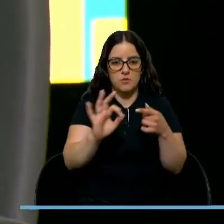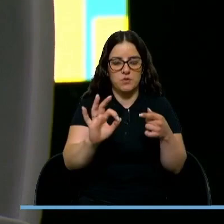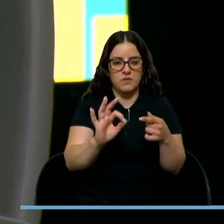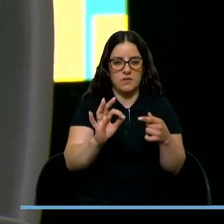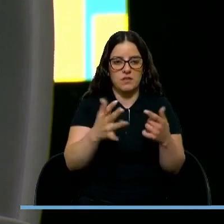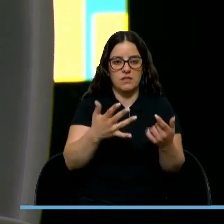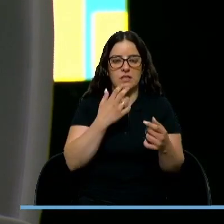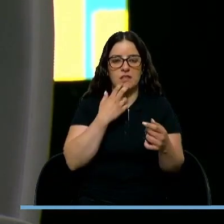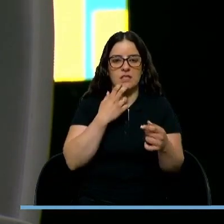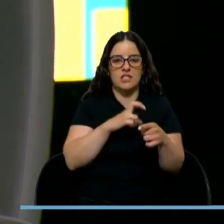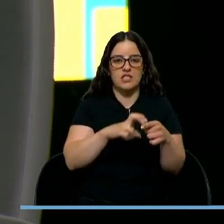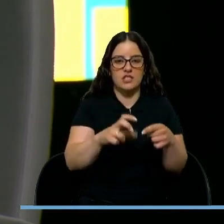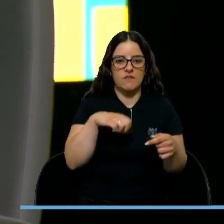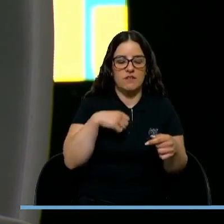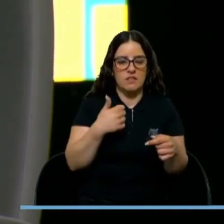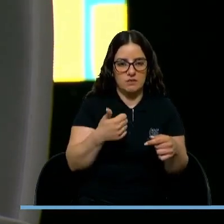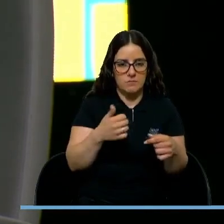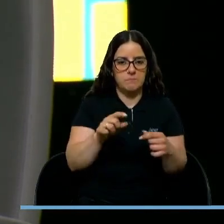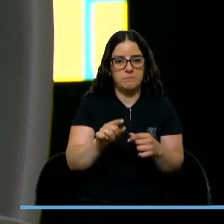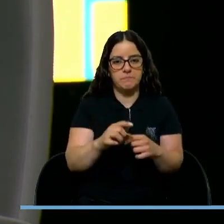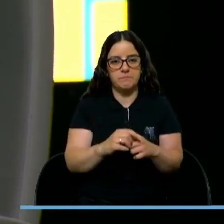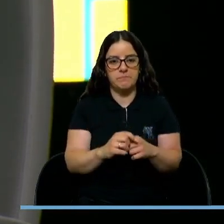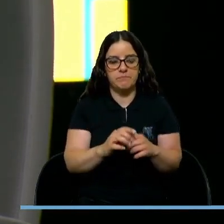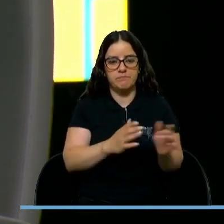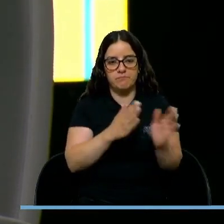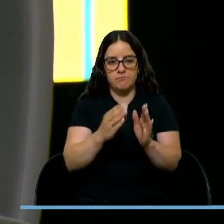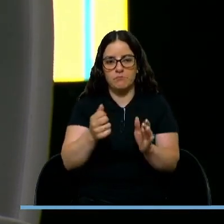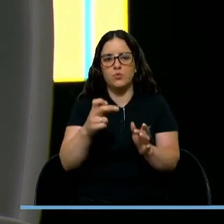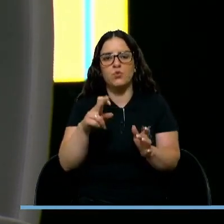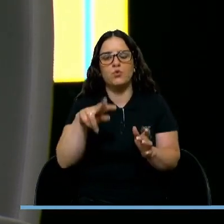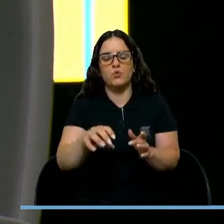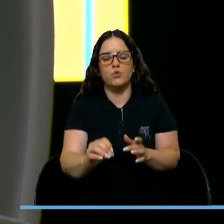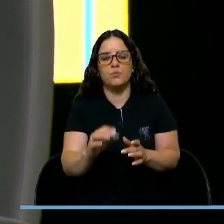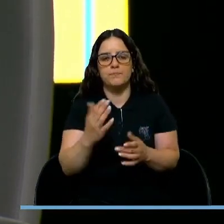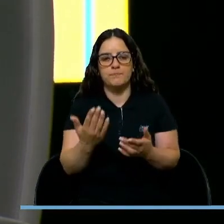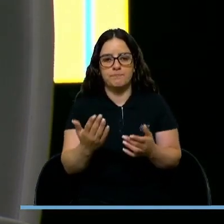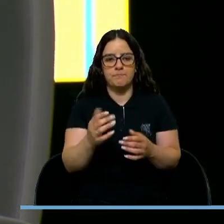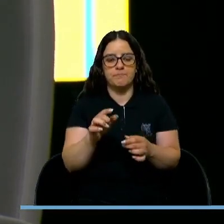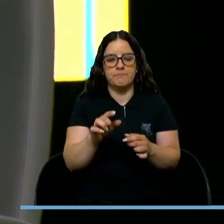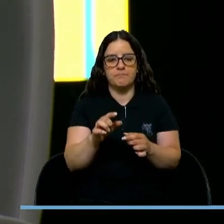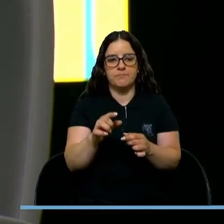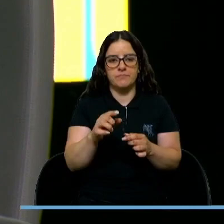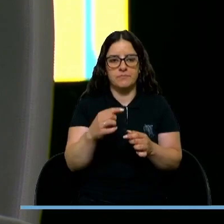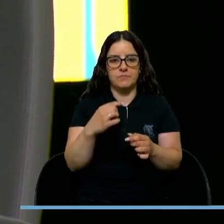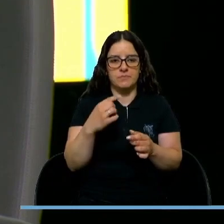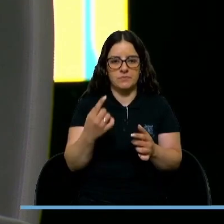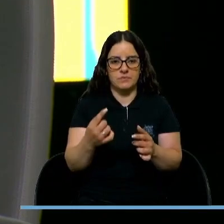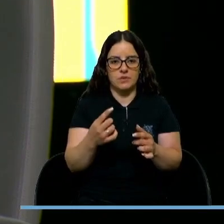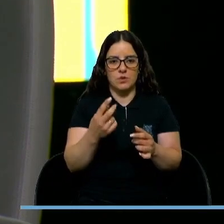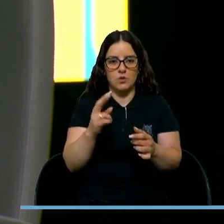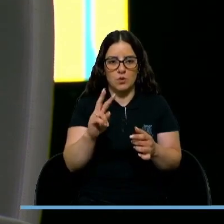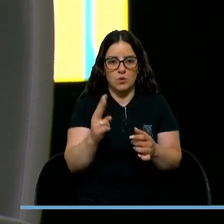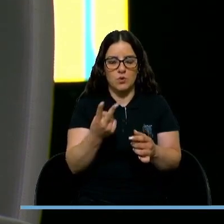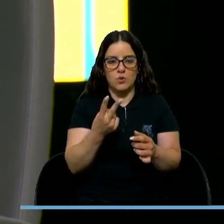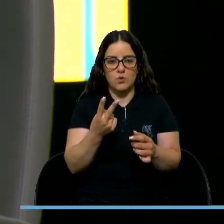concrete examples of green energies. Bruno Martins, we're speaking about two speeds,